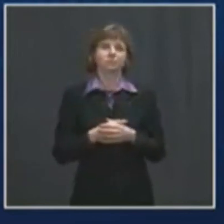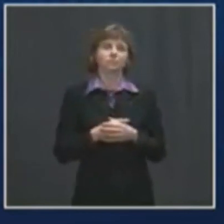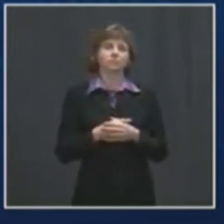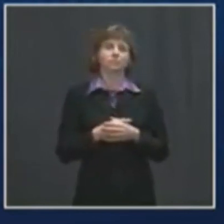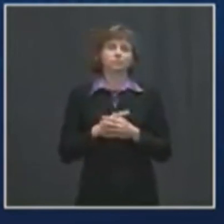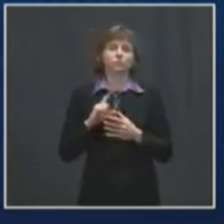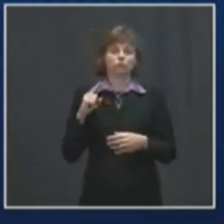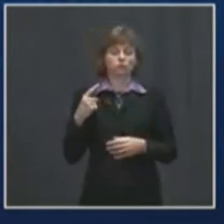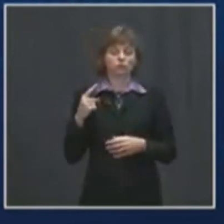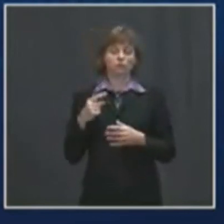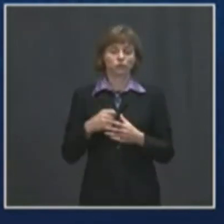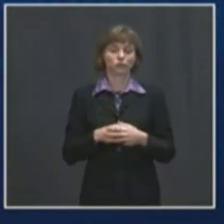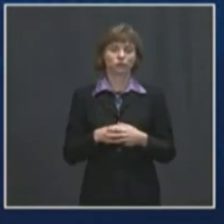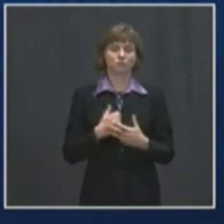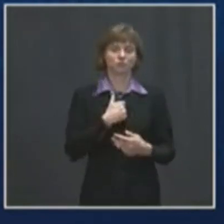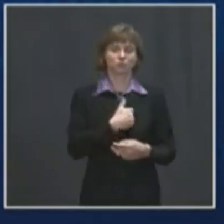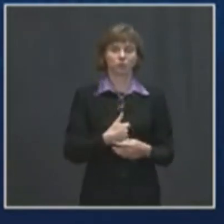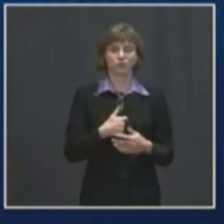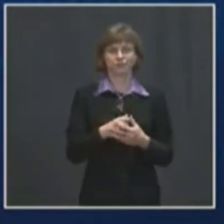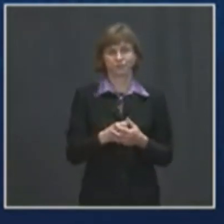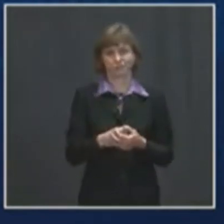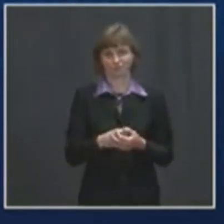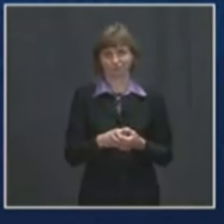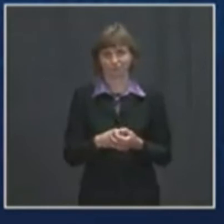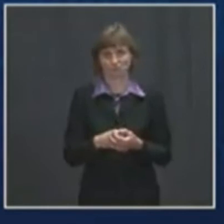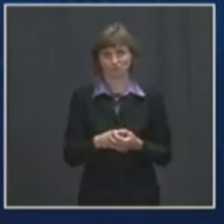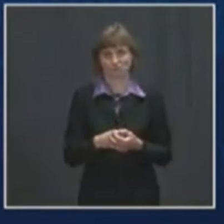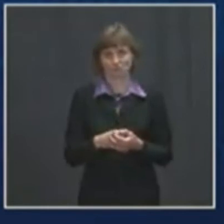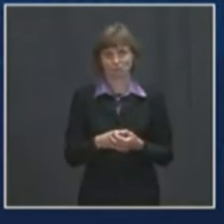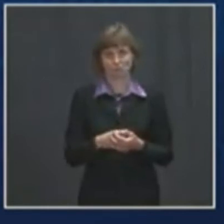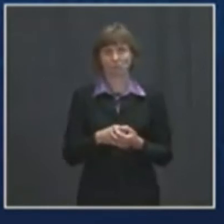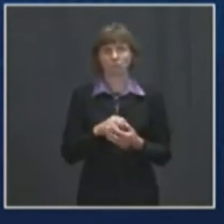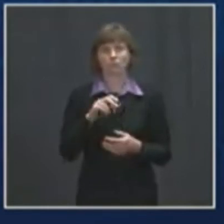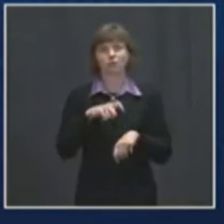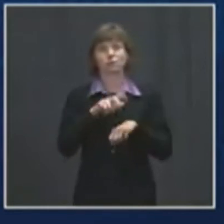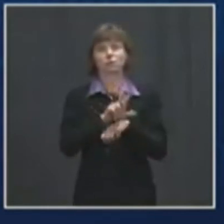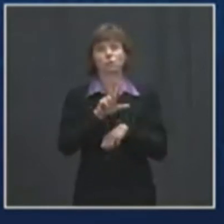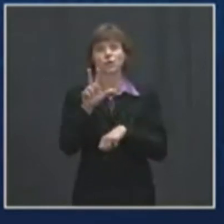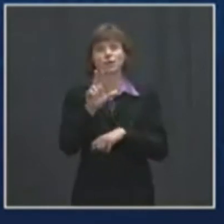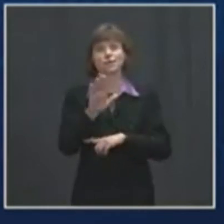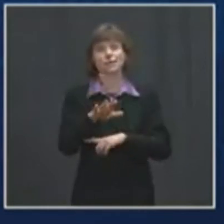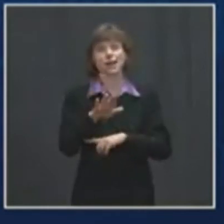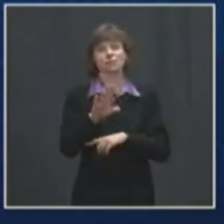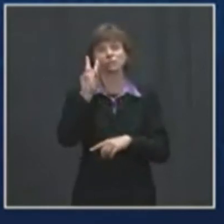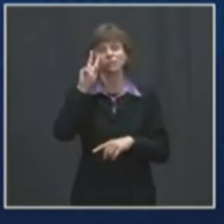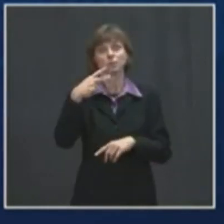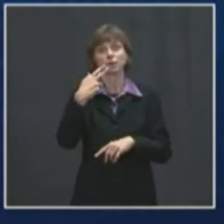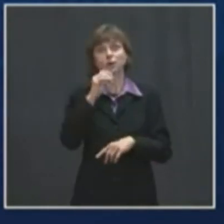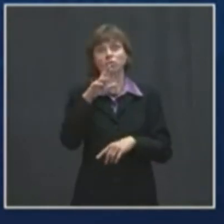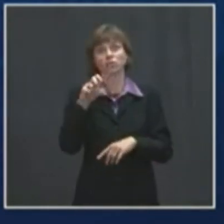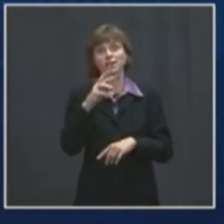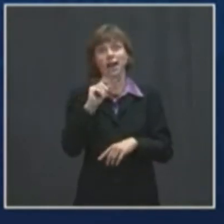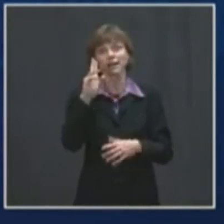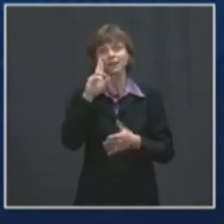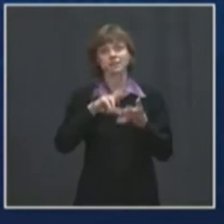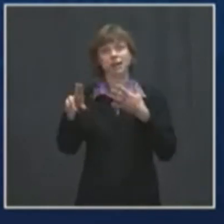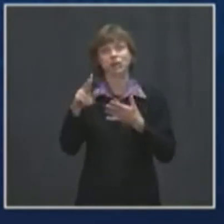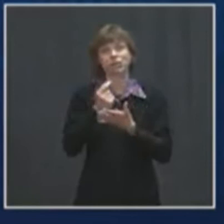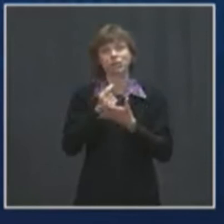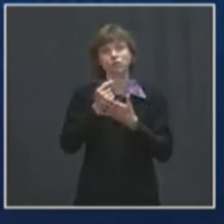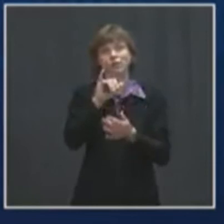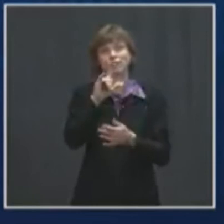First, let's see. At 3 p.m. this afternoon, Vice President Harris and Secretary of the Treasury Janet